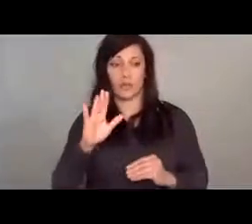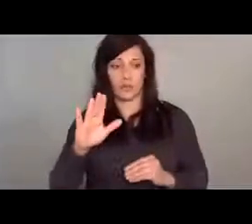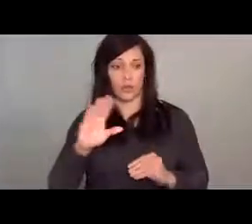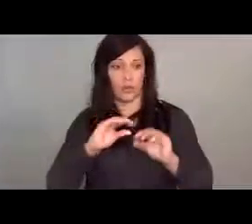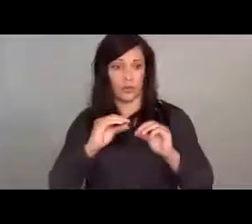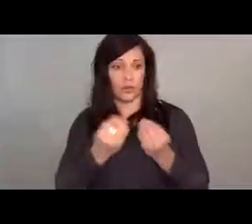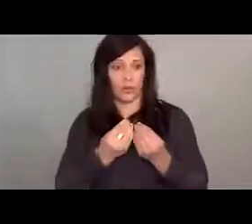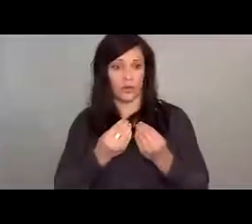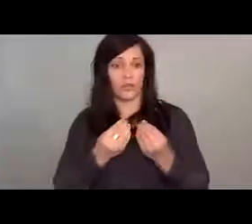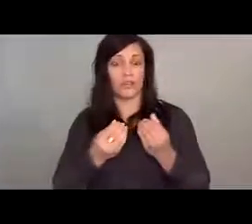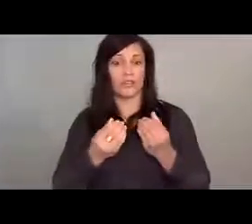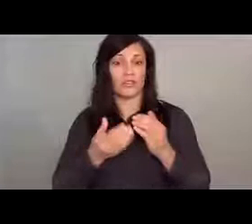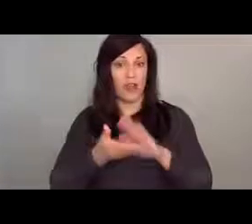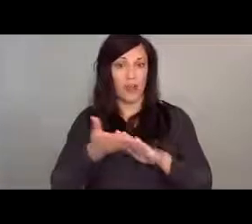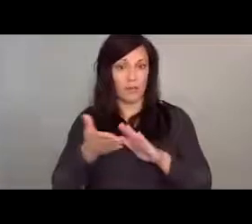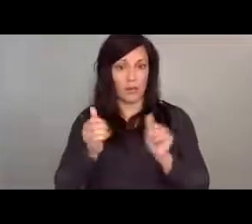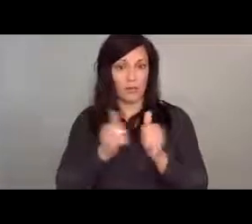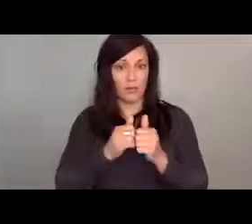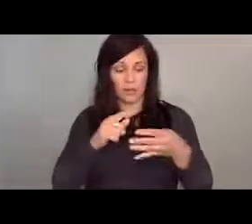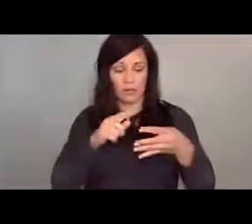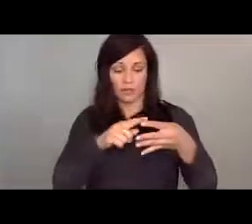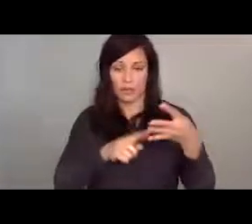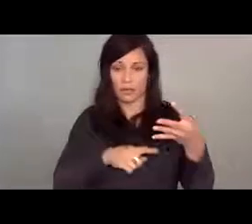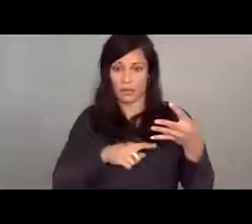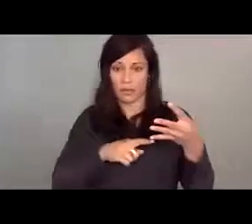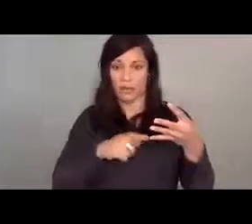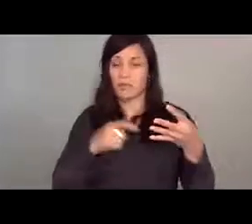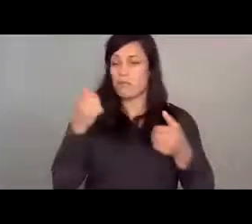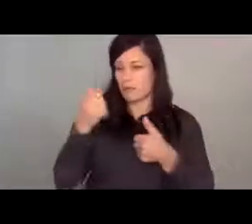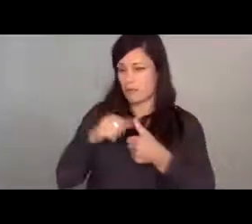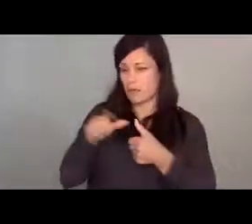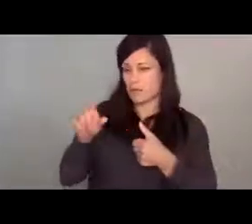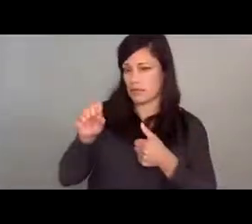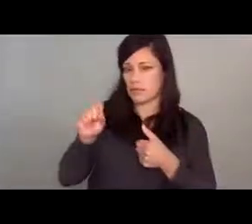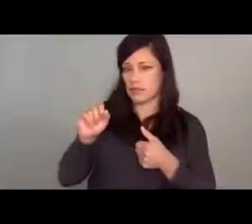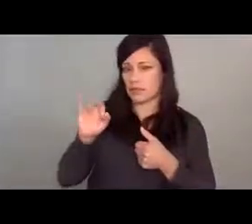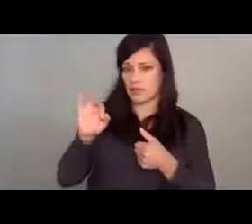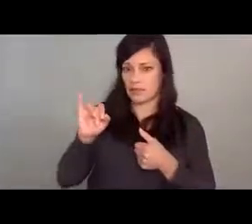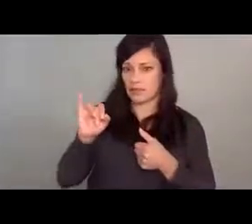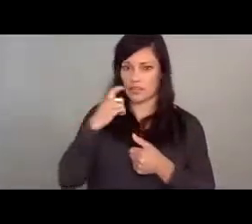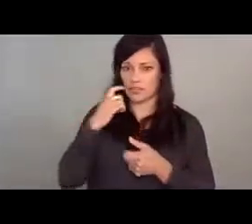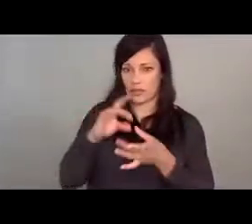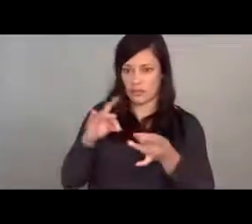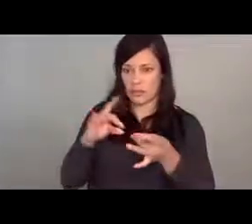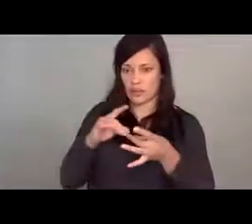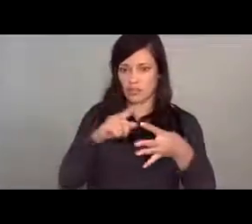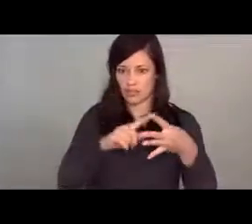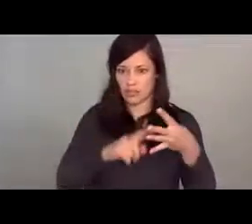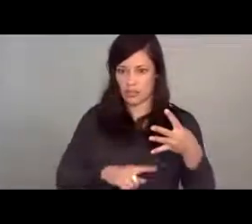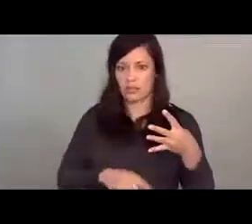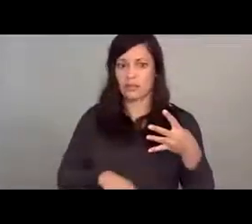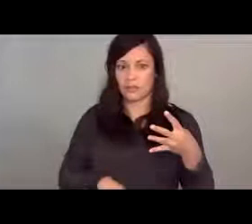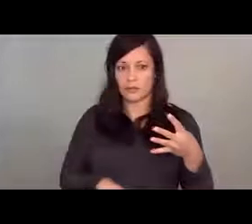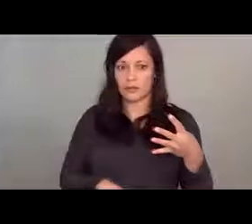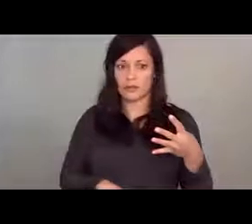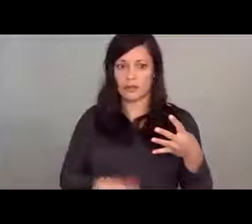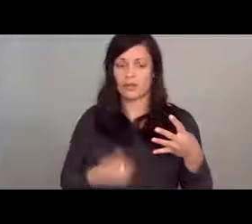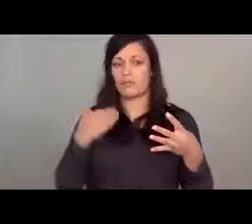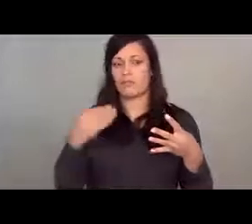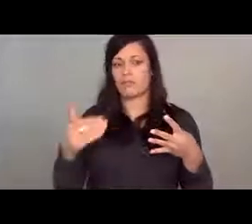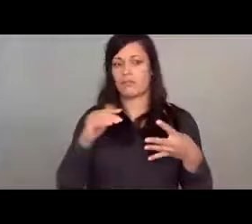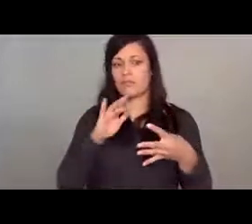the following focus areas? And those are the focus areas that Steffi just mentioned. And in this situation, it's going to be an